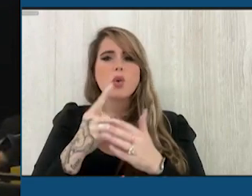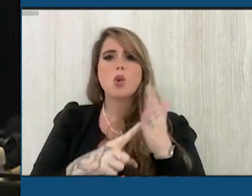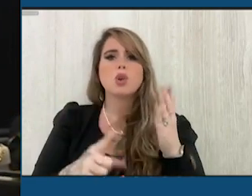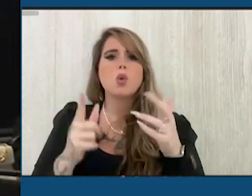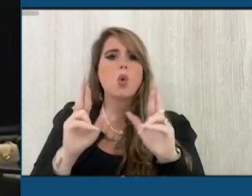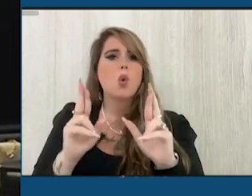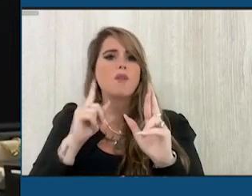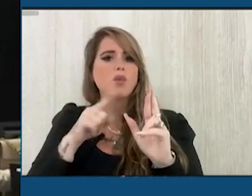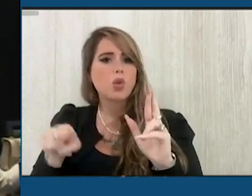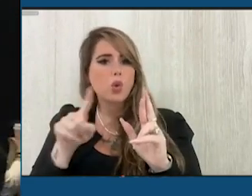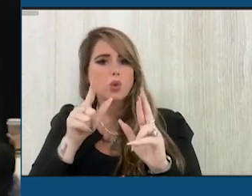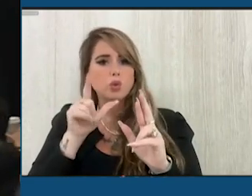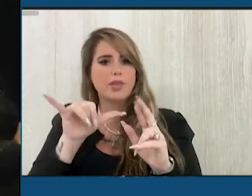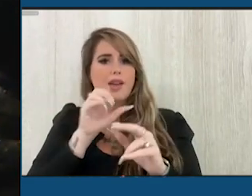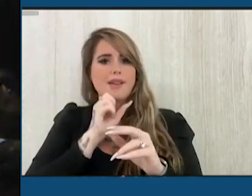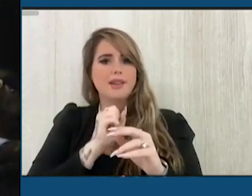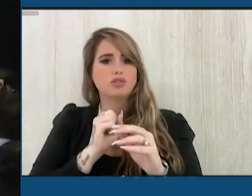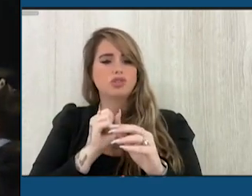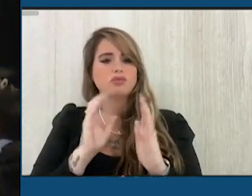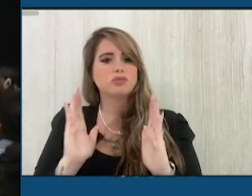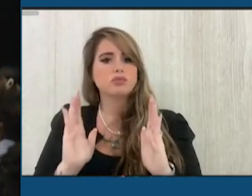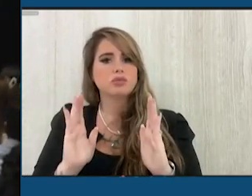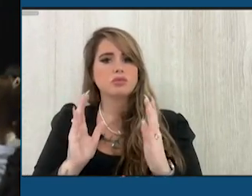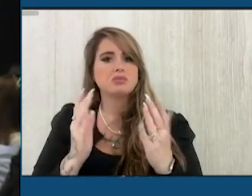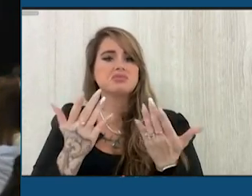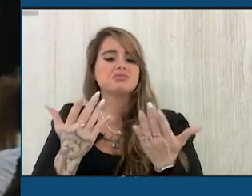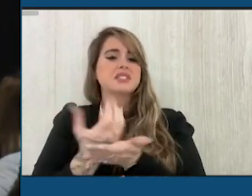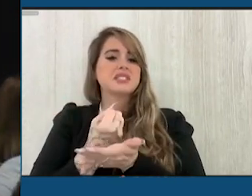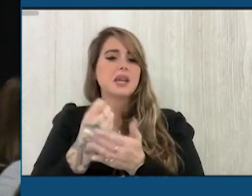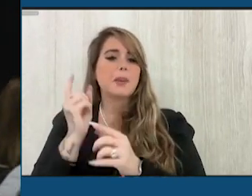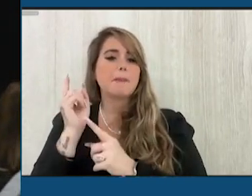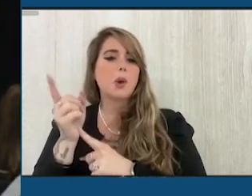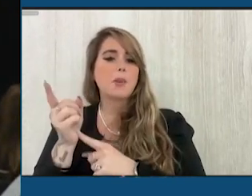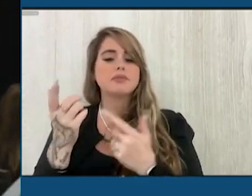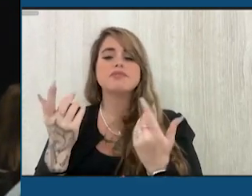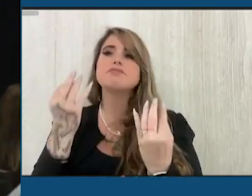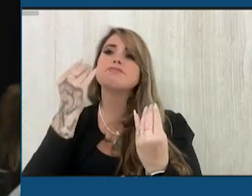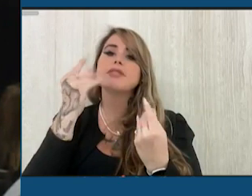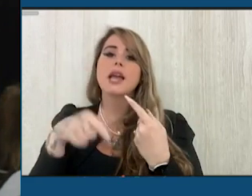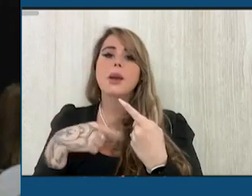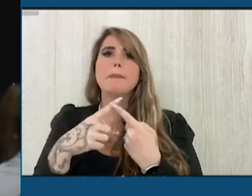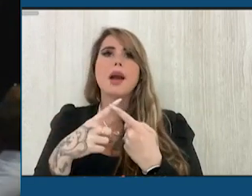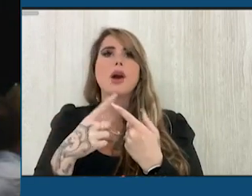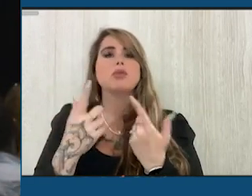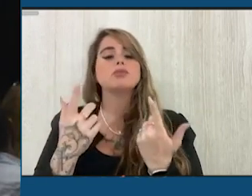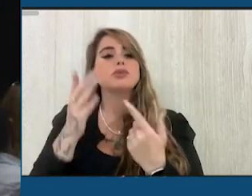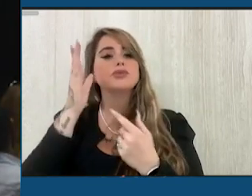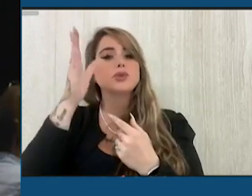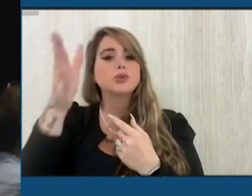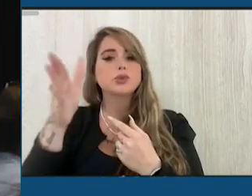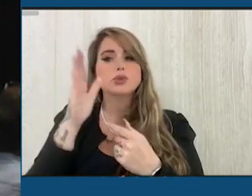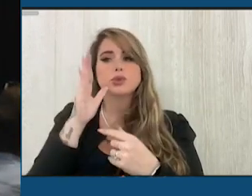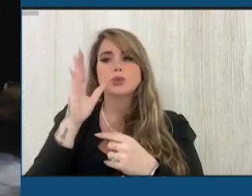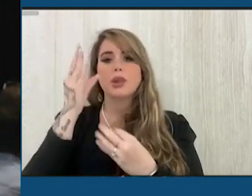think about that, please. Like we're going to do a little prospection. We're going to think about the future. We're going to think about